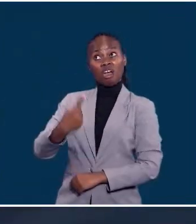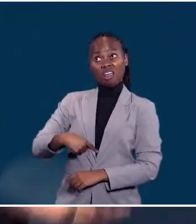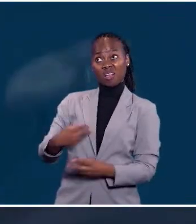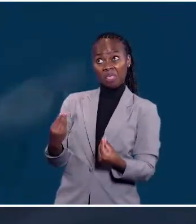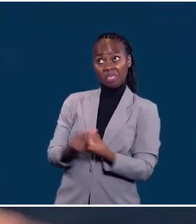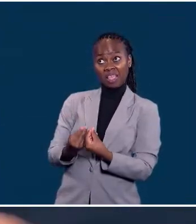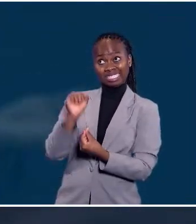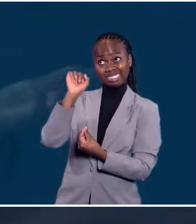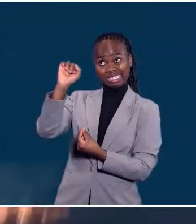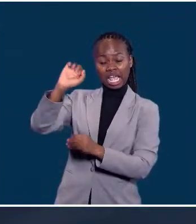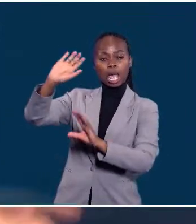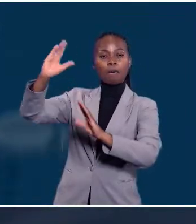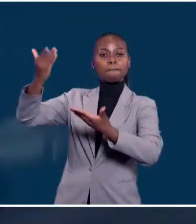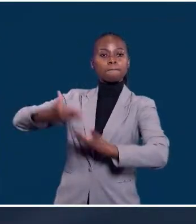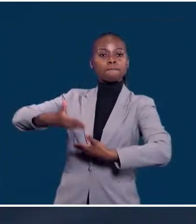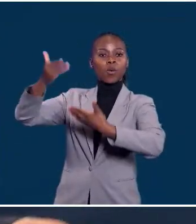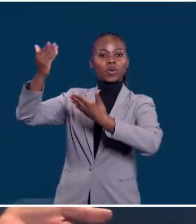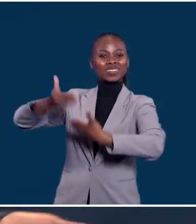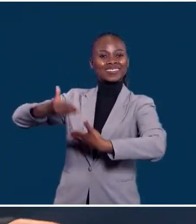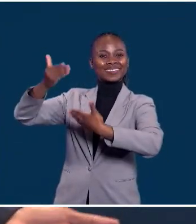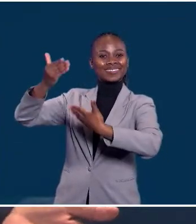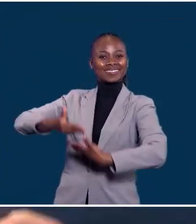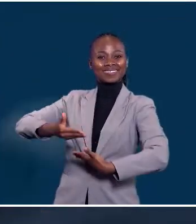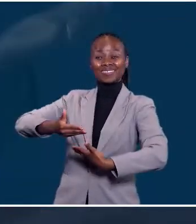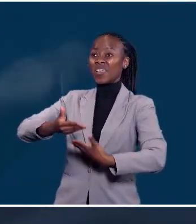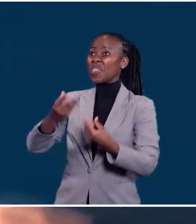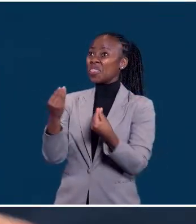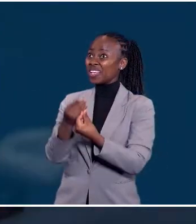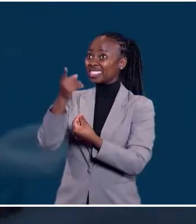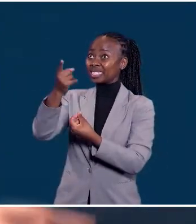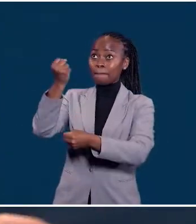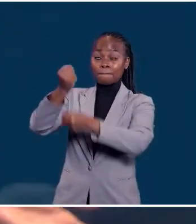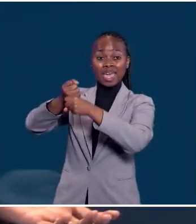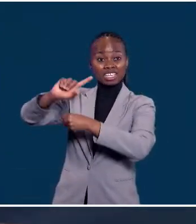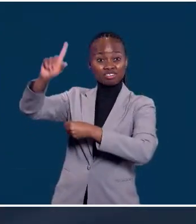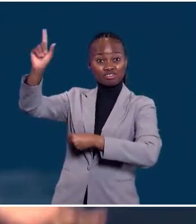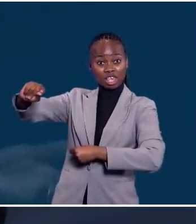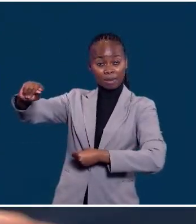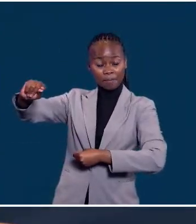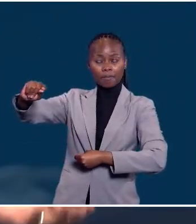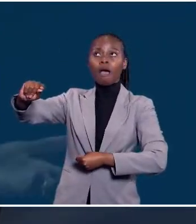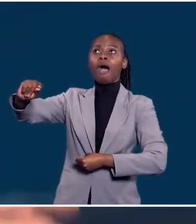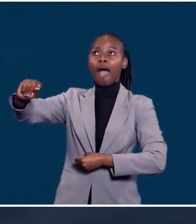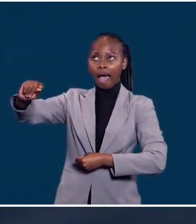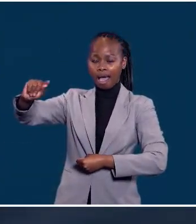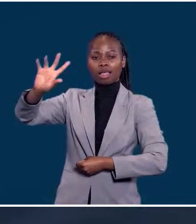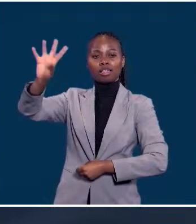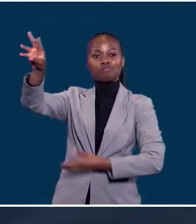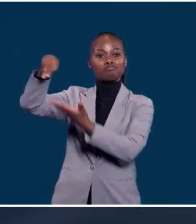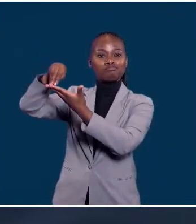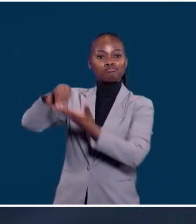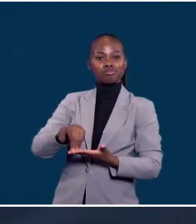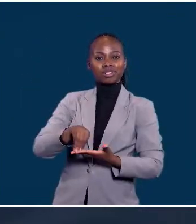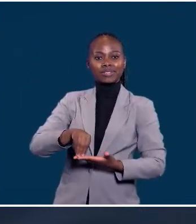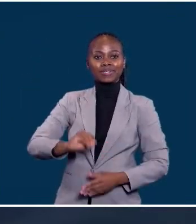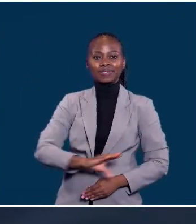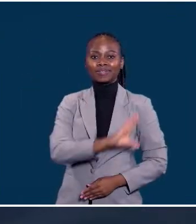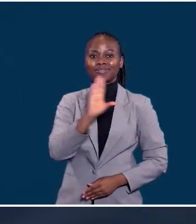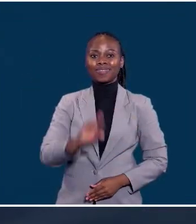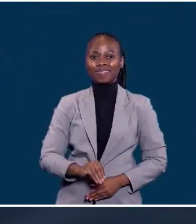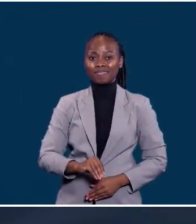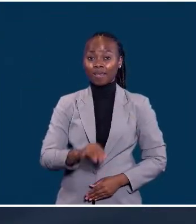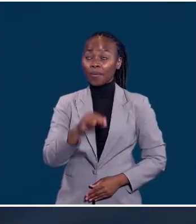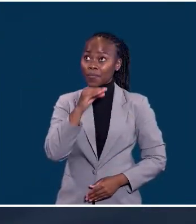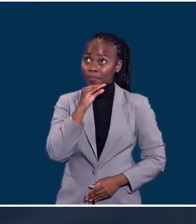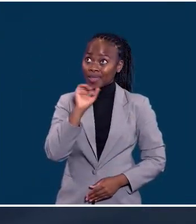that China produces cheaper than us, and then you'll have the benefit of lower Chinese